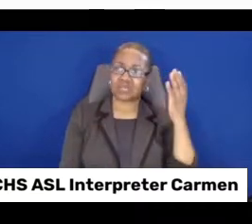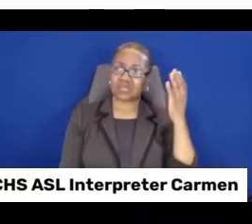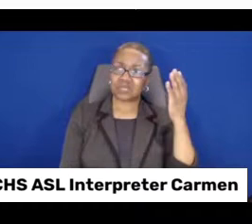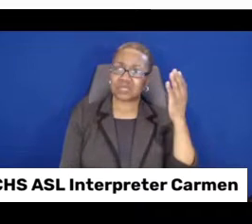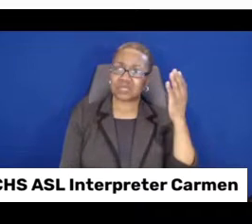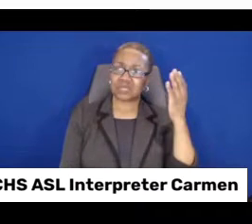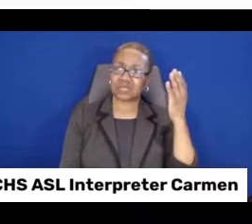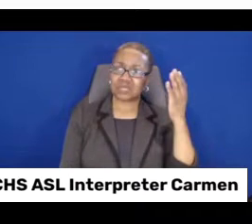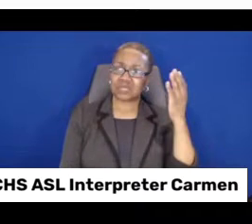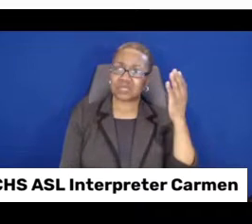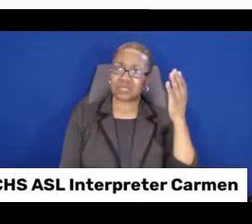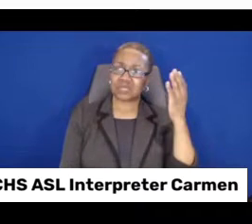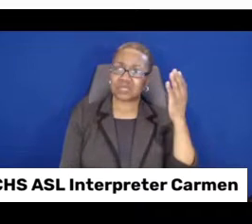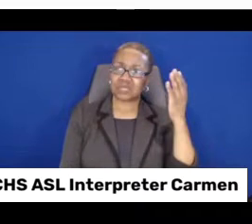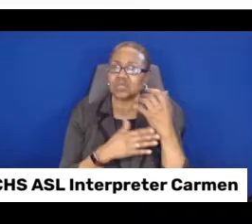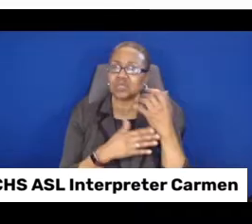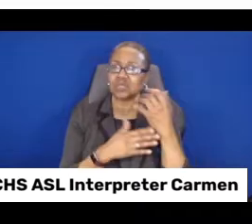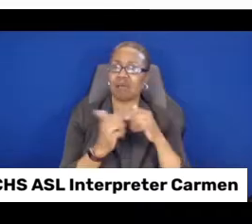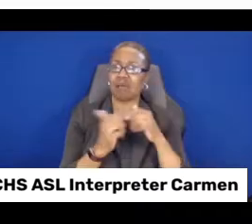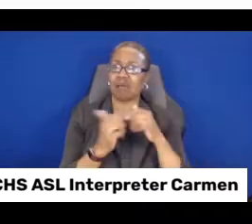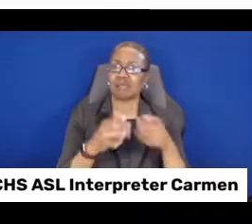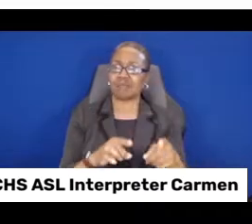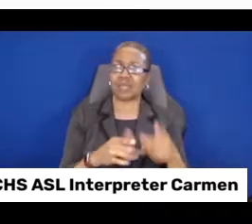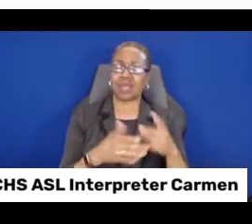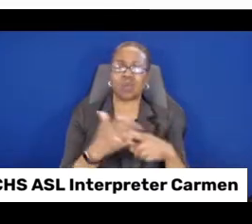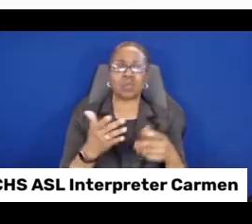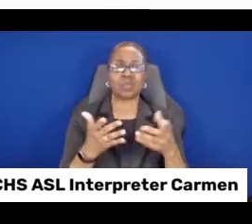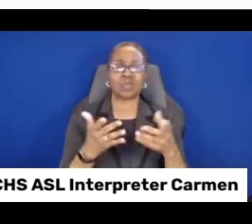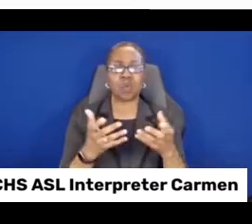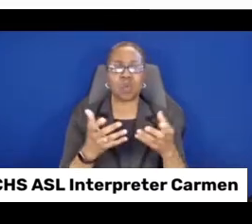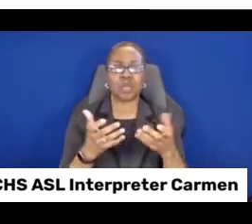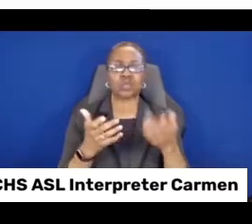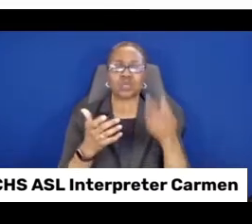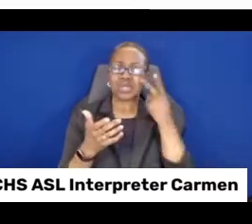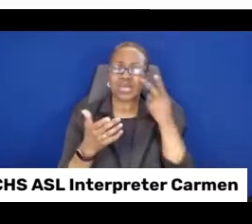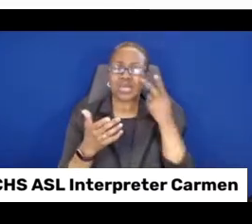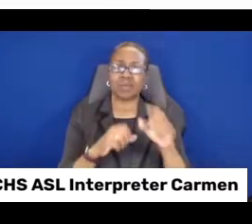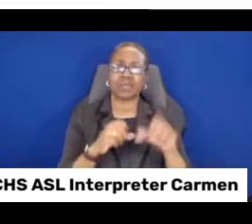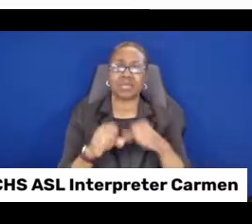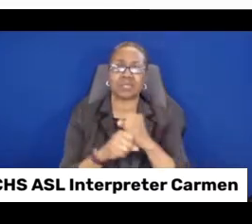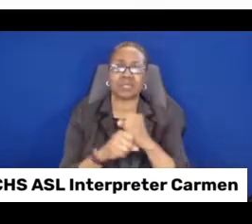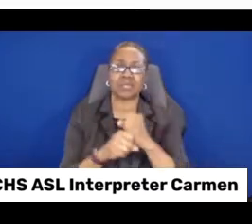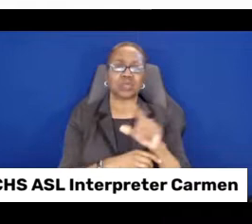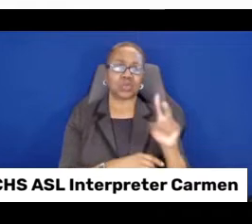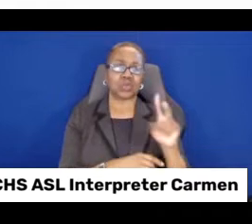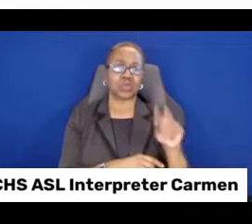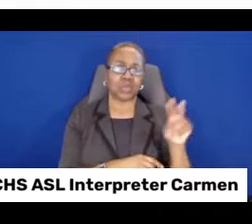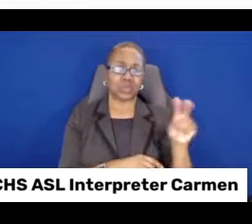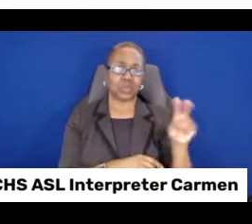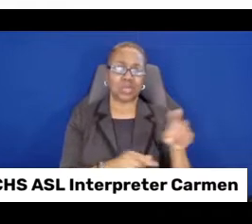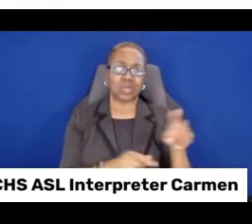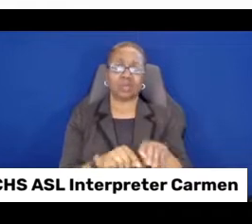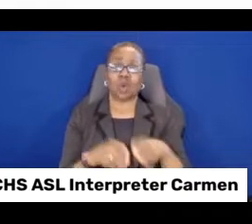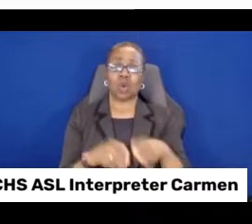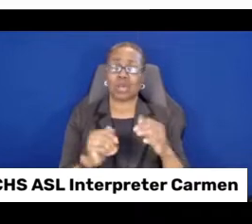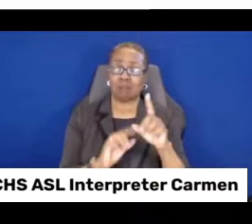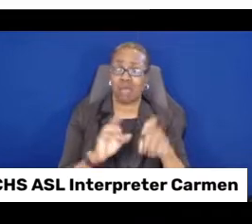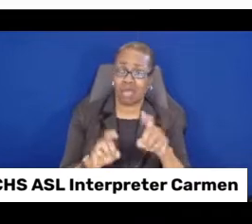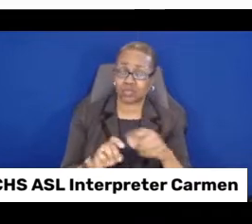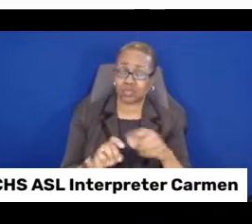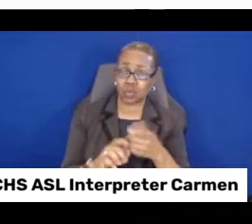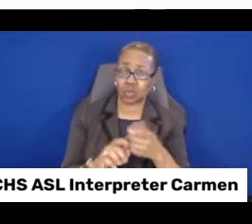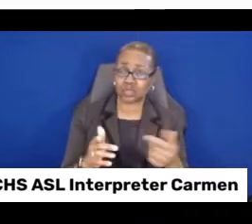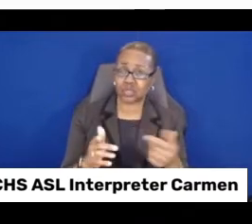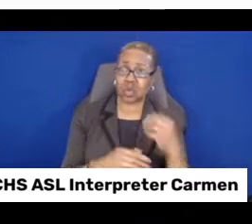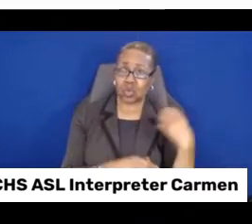and what we're looking forward to in 2022. And then we'll open it up and I'll ask some questions to our co-chairs so they can give you some